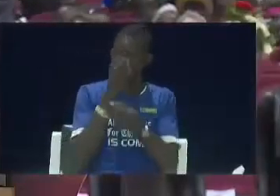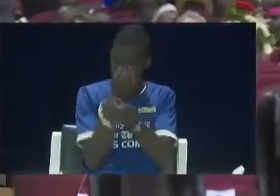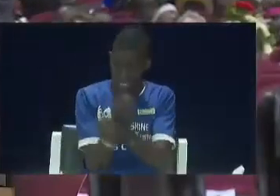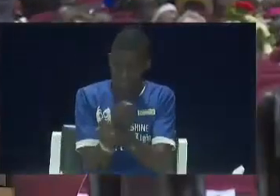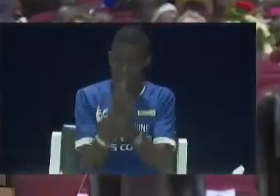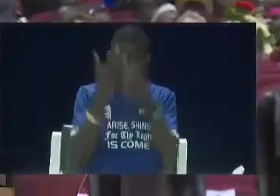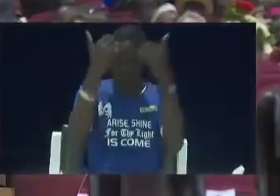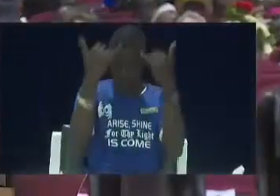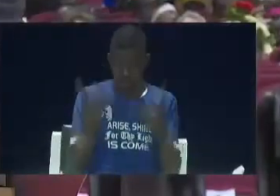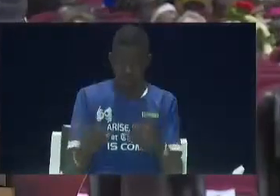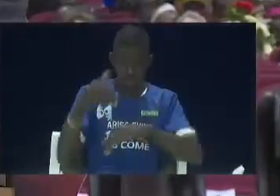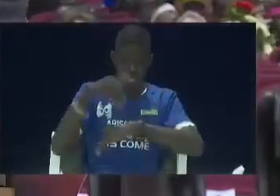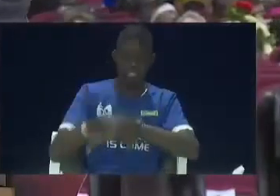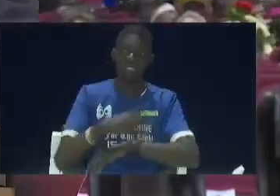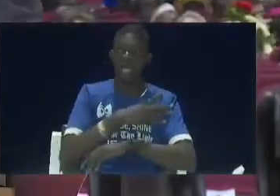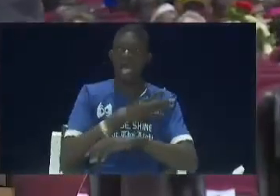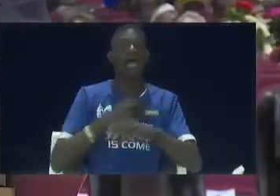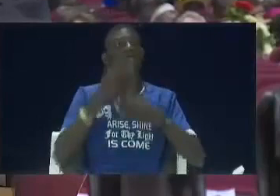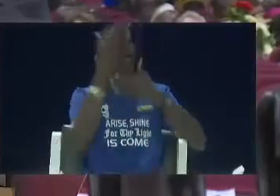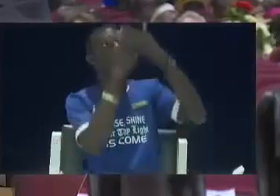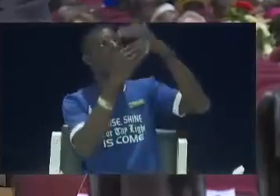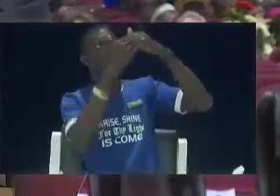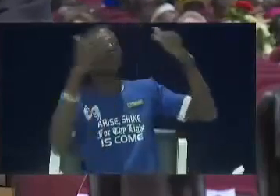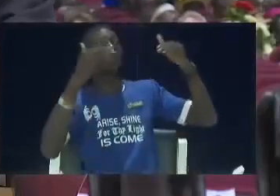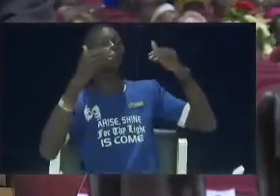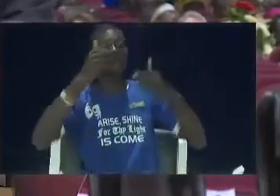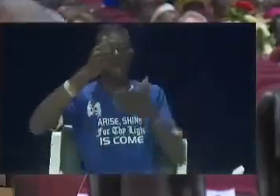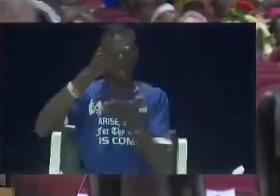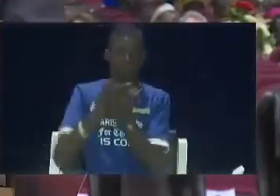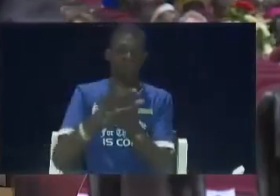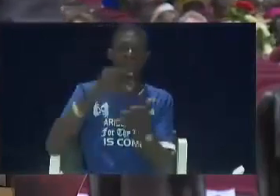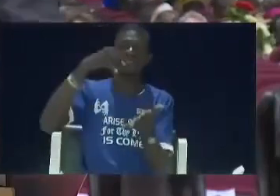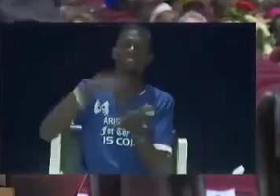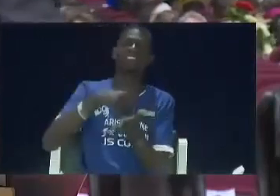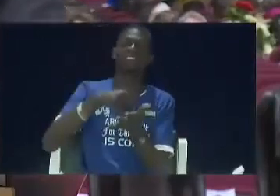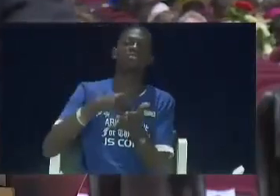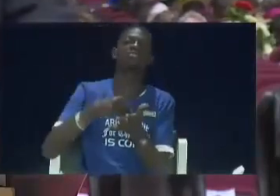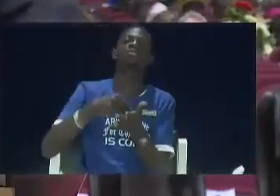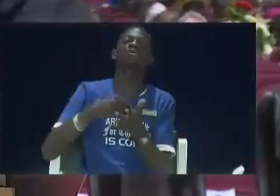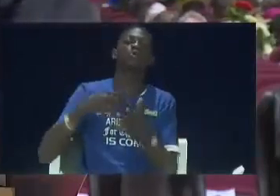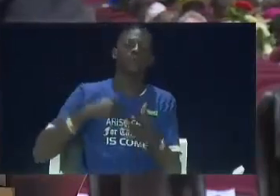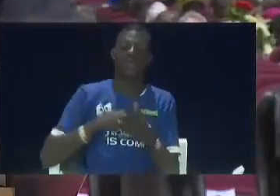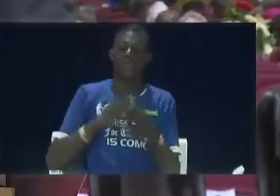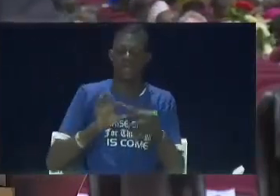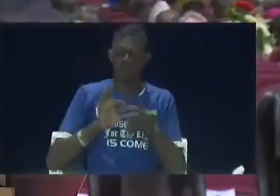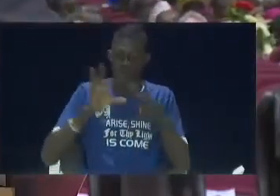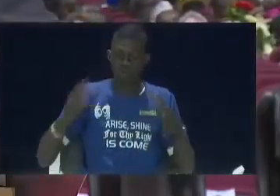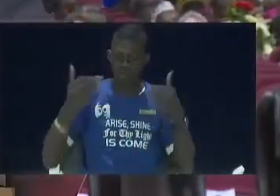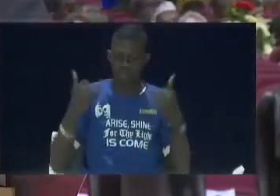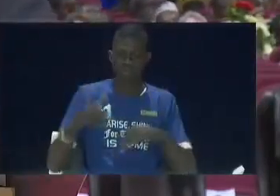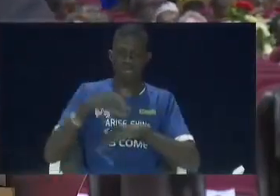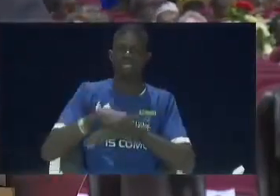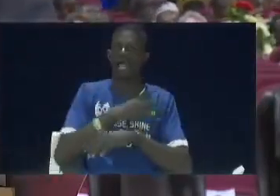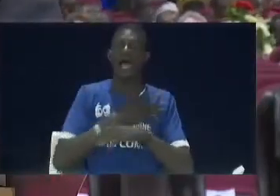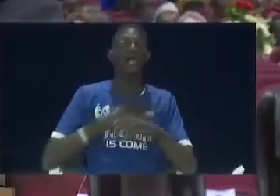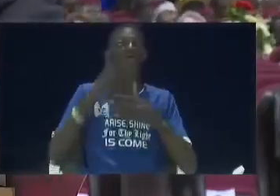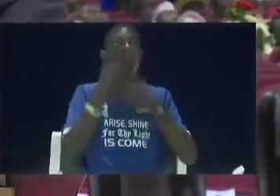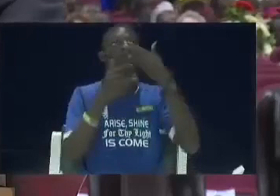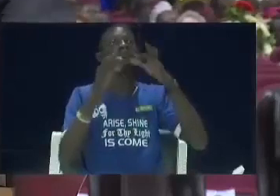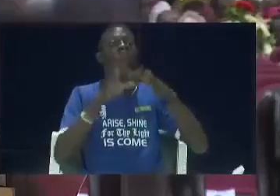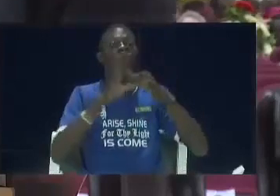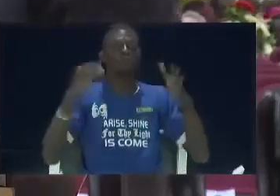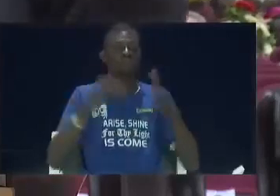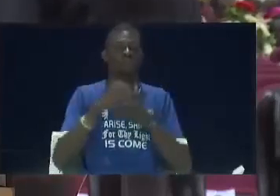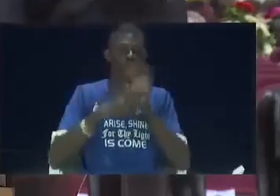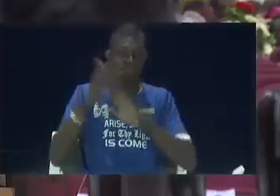tonight, and heaven will consider it bound. We are losing tonight, heaven will consider it loose.